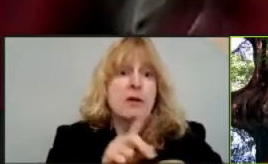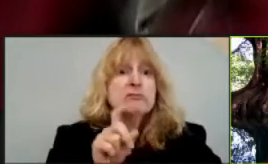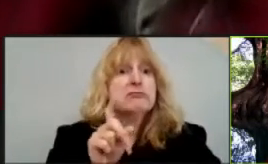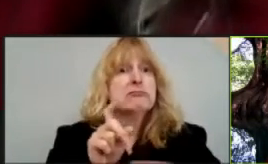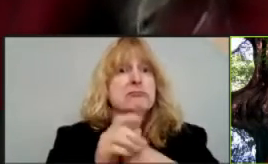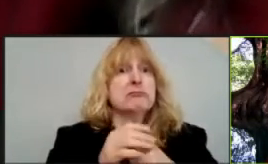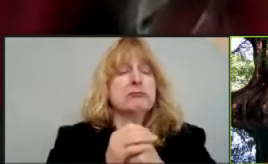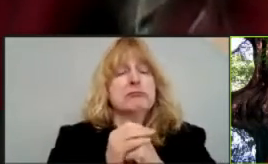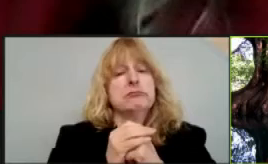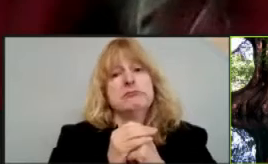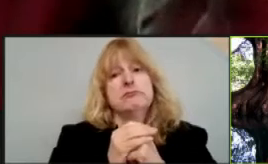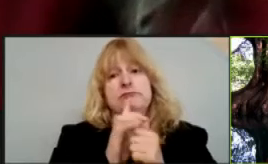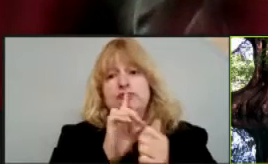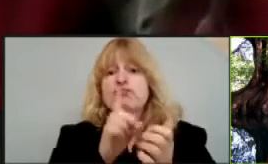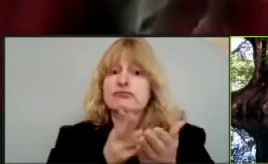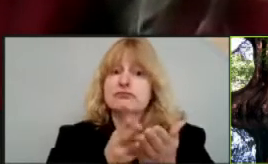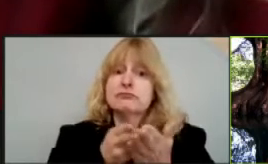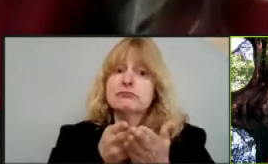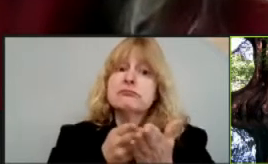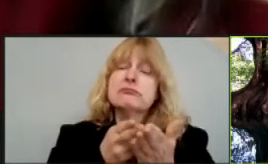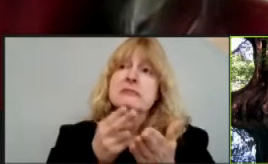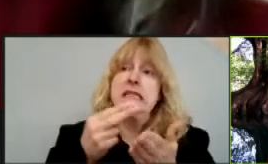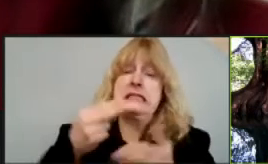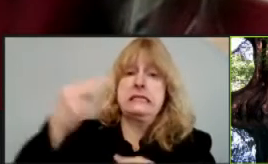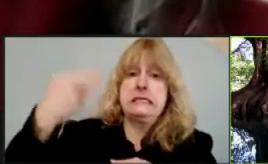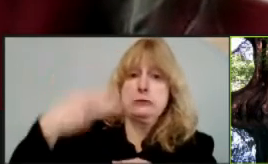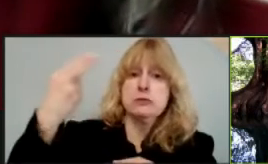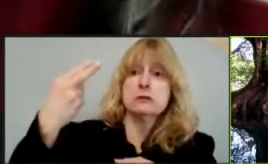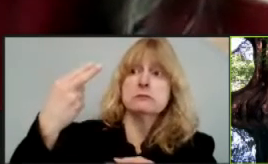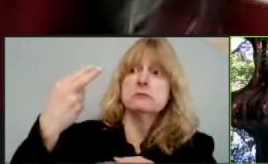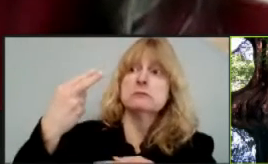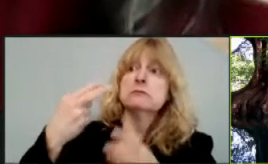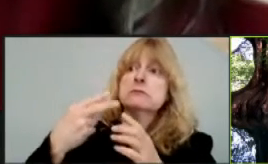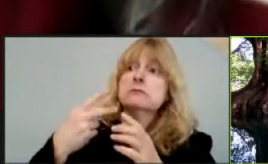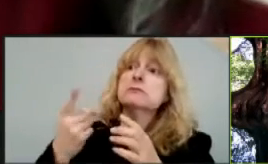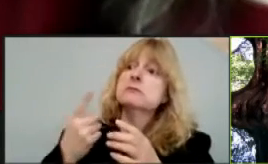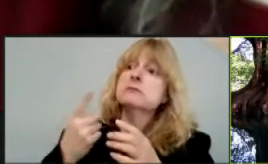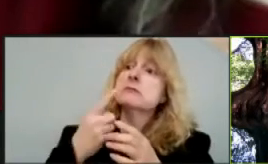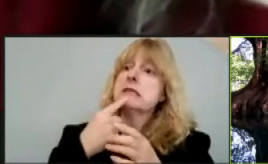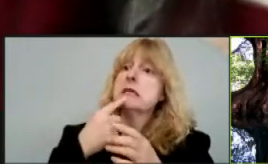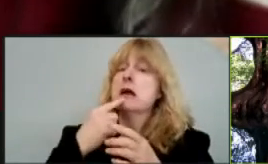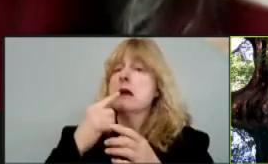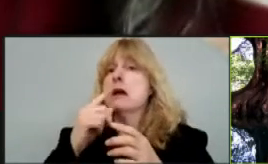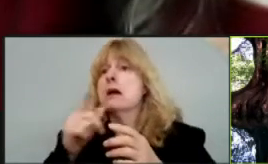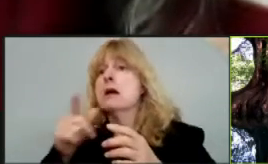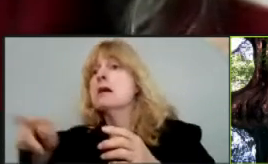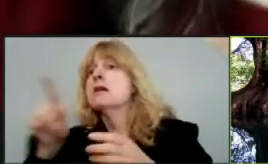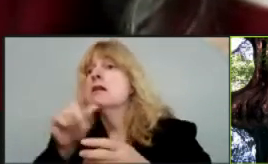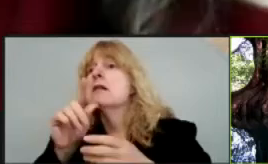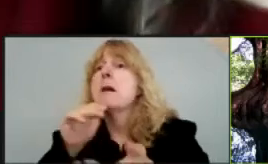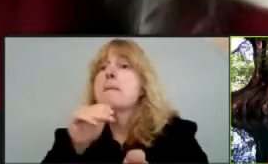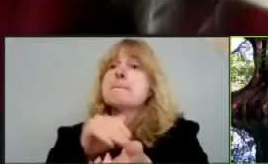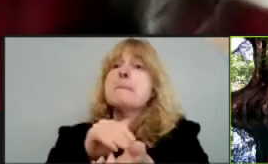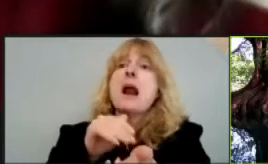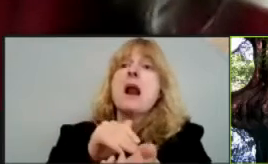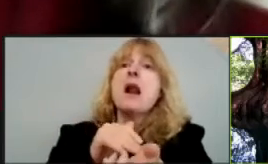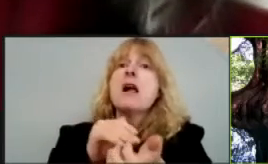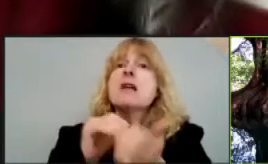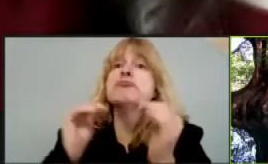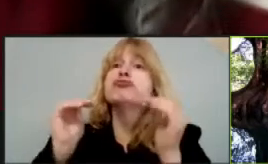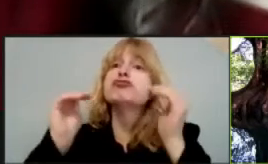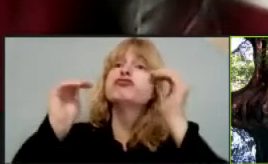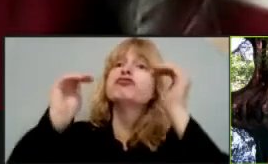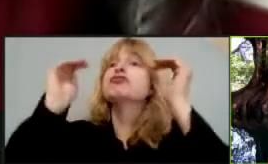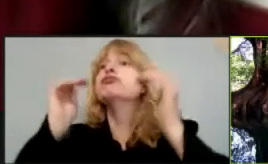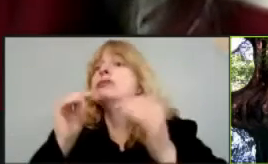frankly, history has showed us that the treatment of Black and Brown folks in medical advances has not always been